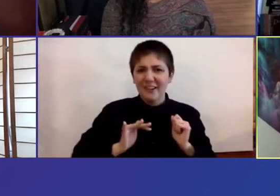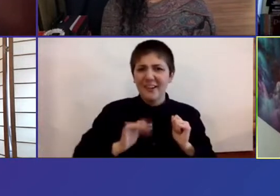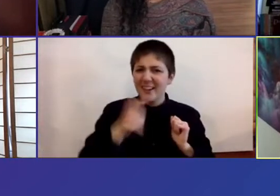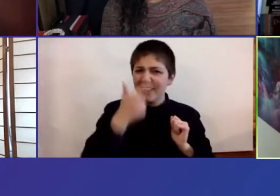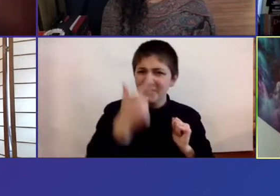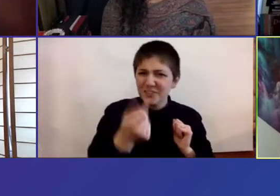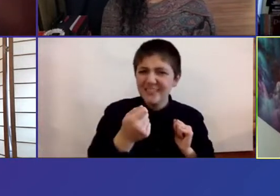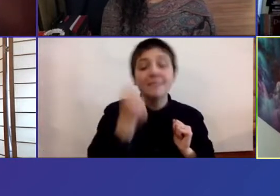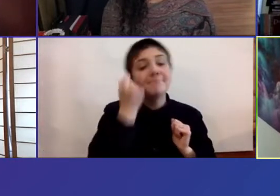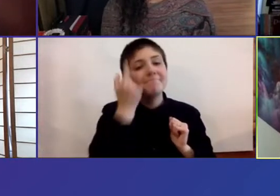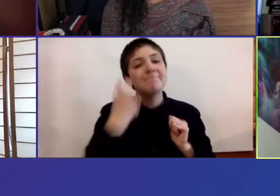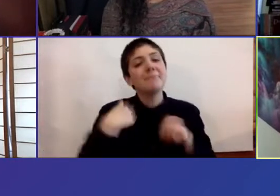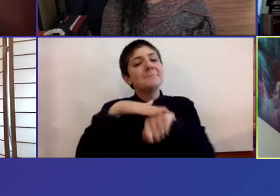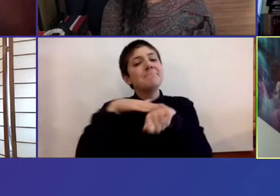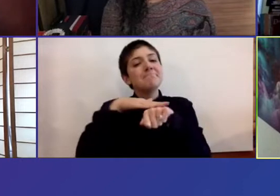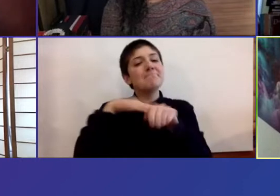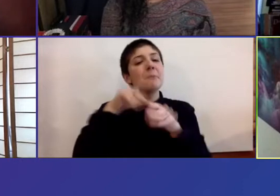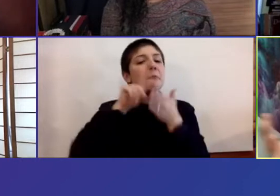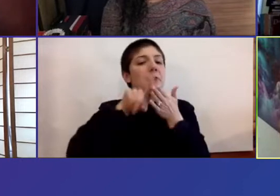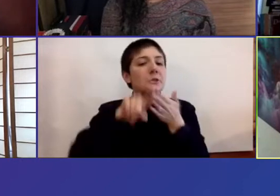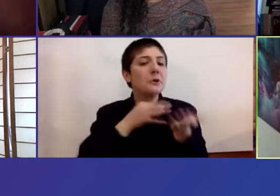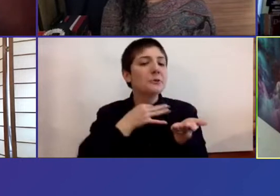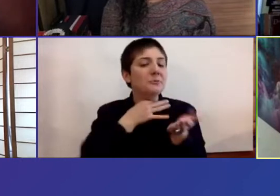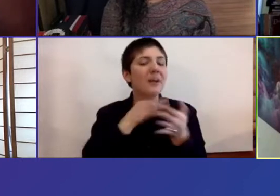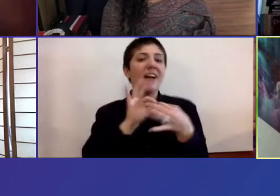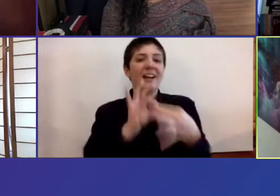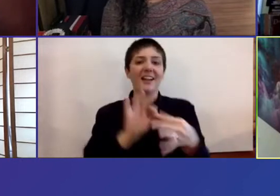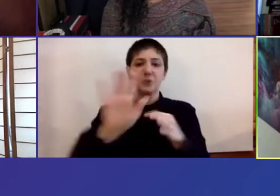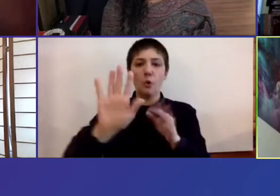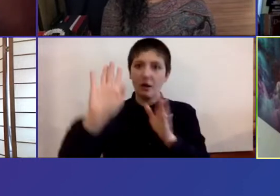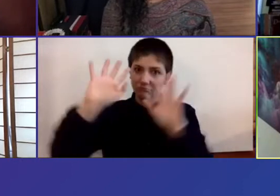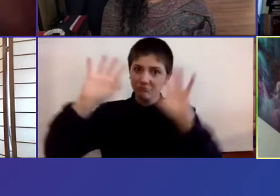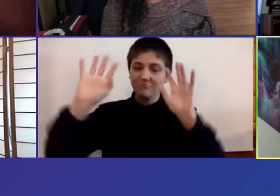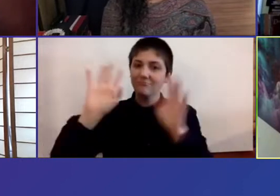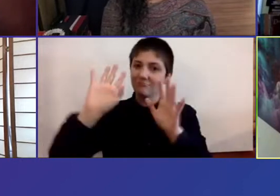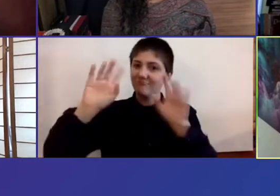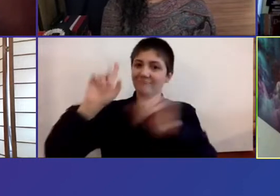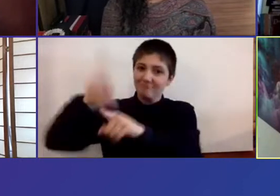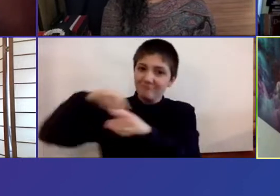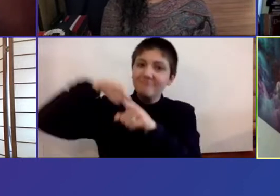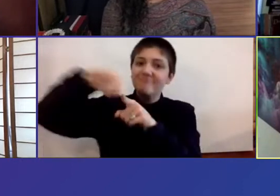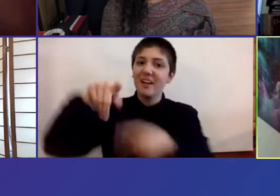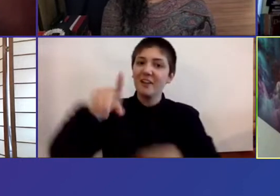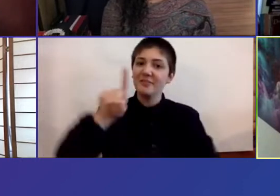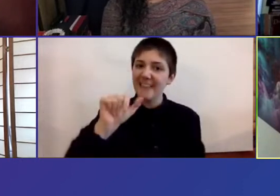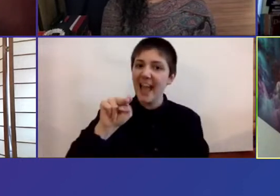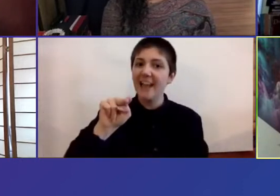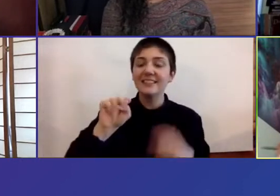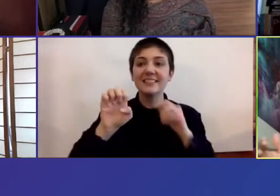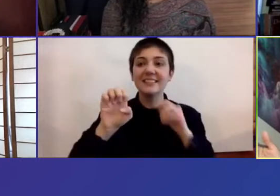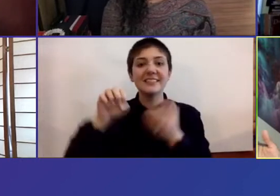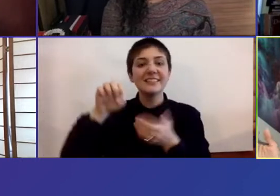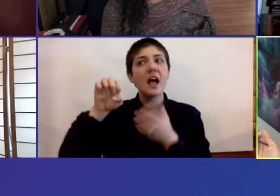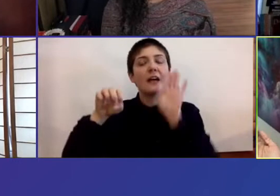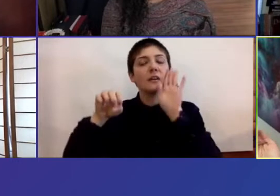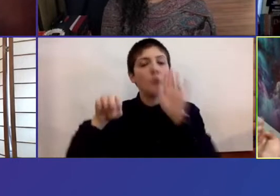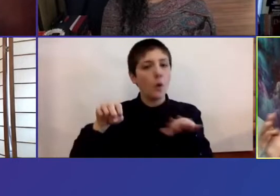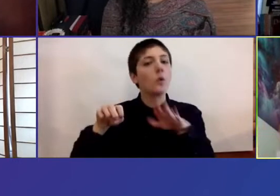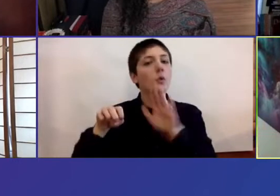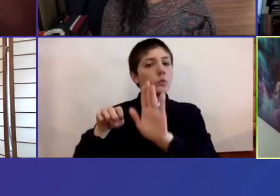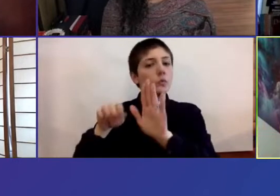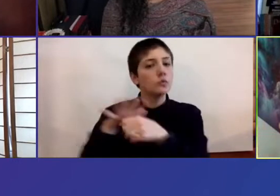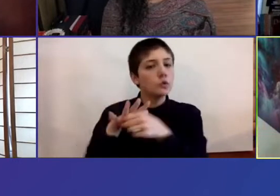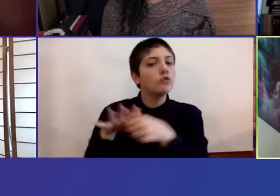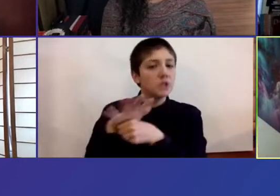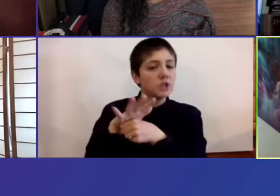on, that form of dance. We know that from that in that region. it's a